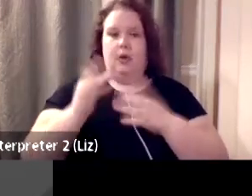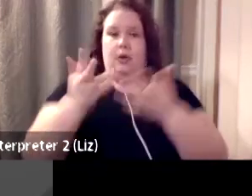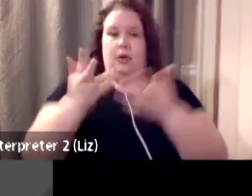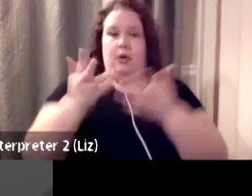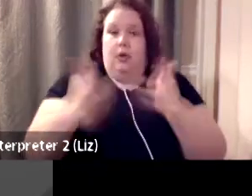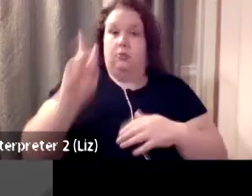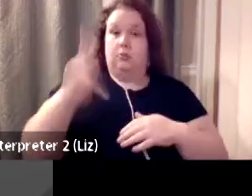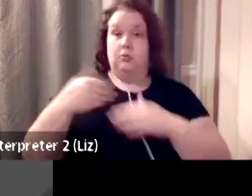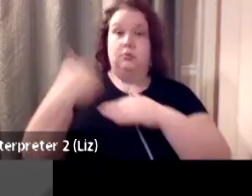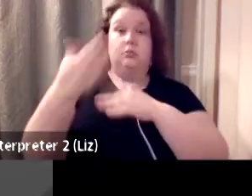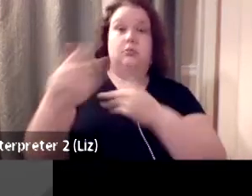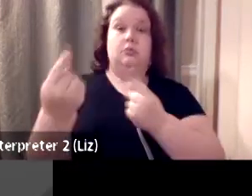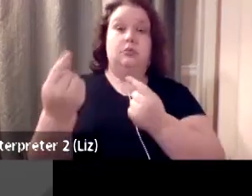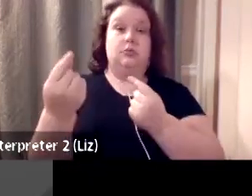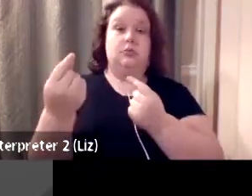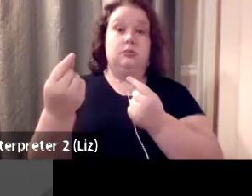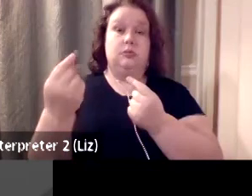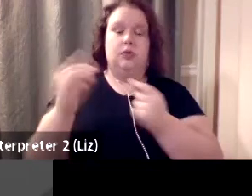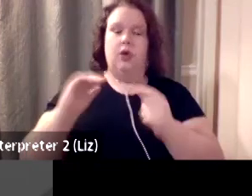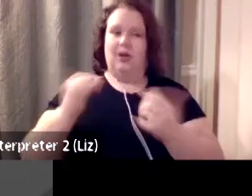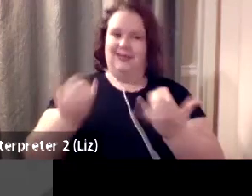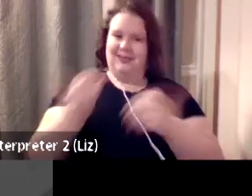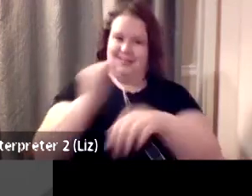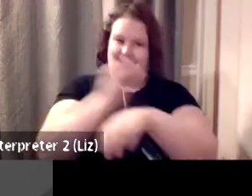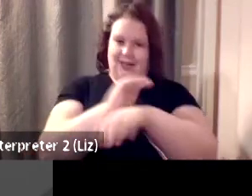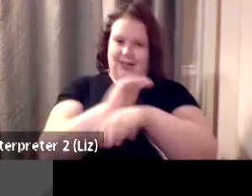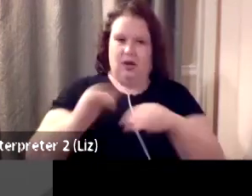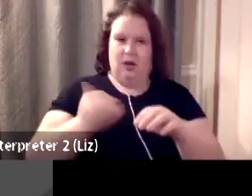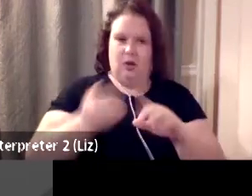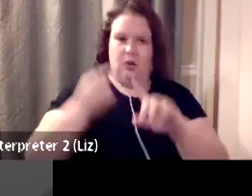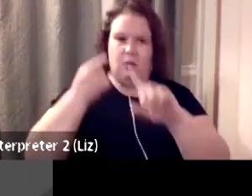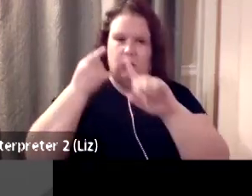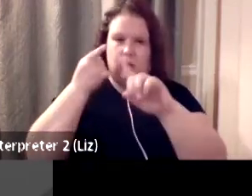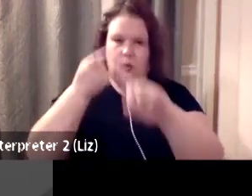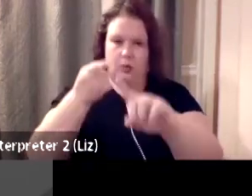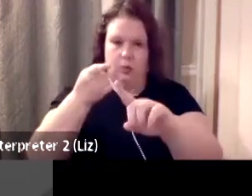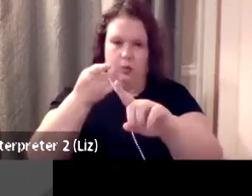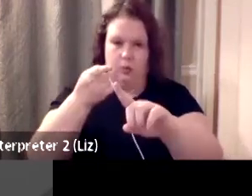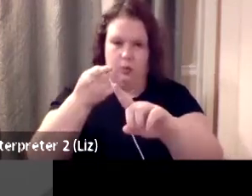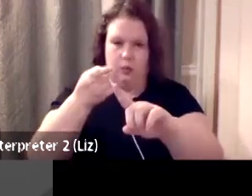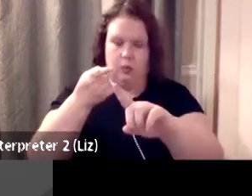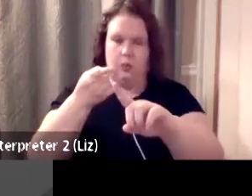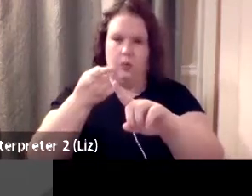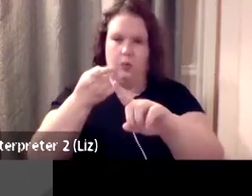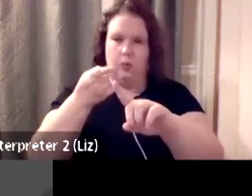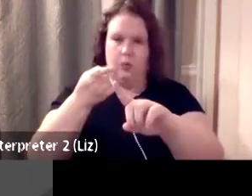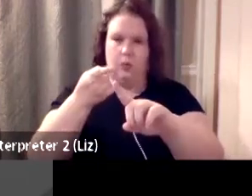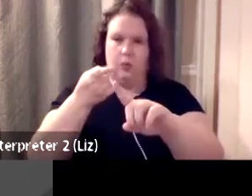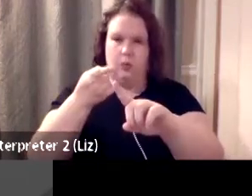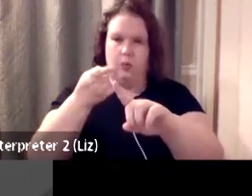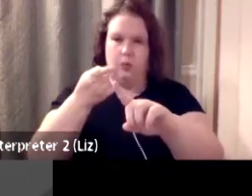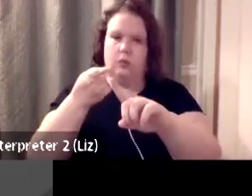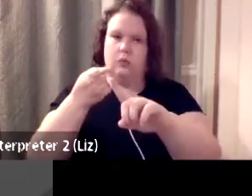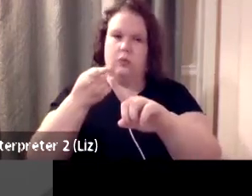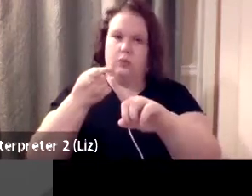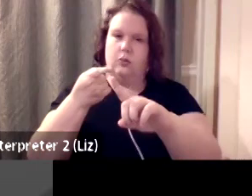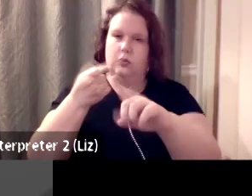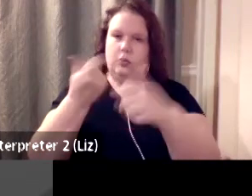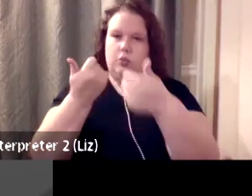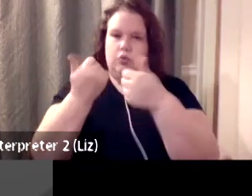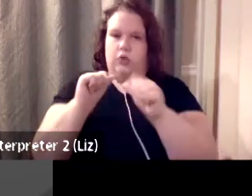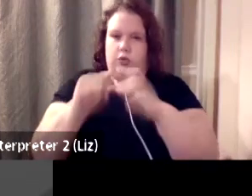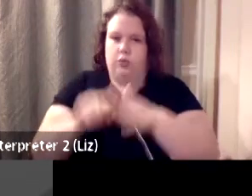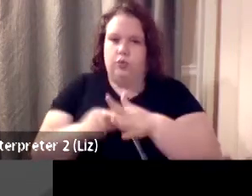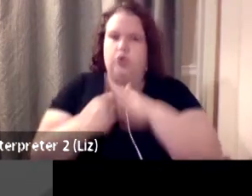on that long-term vision and making sure that we're setting the right framework for making decisions, look at the